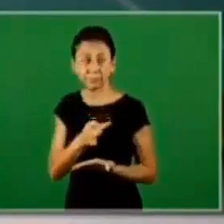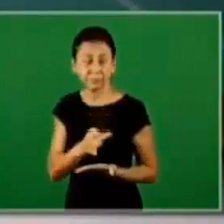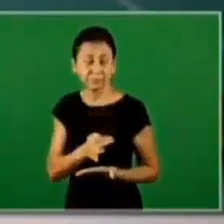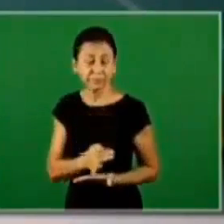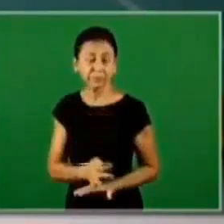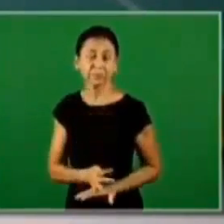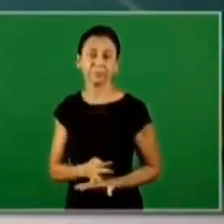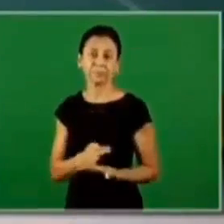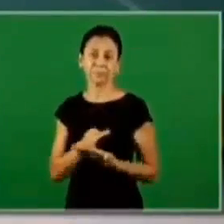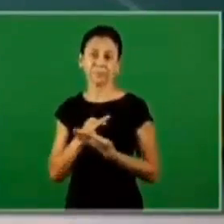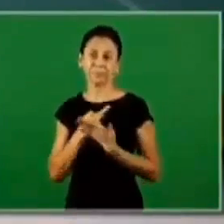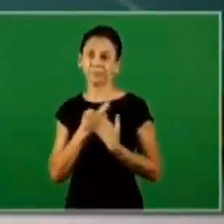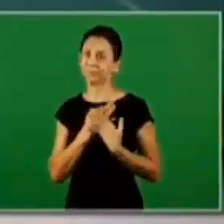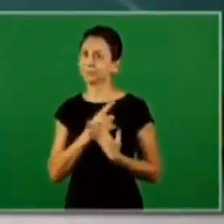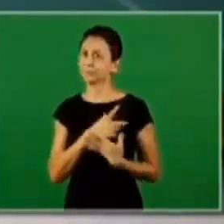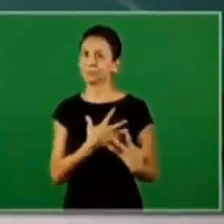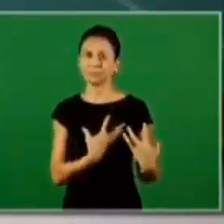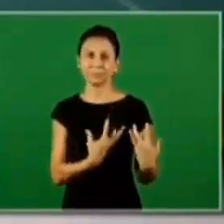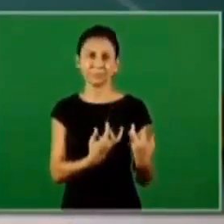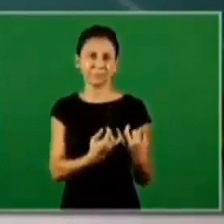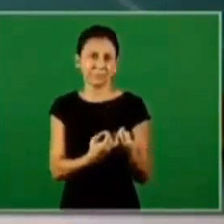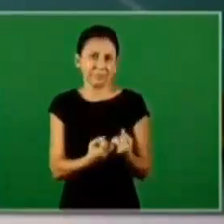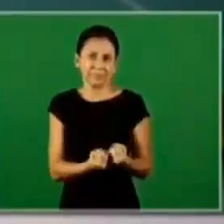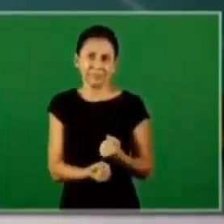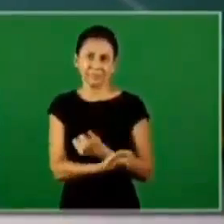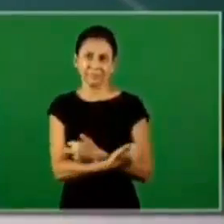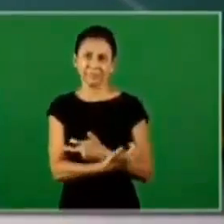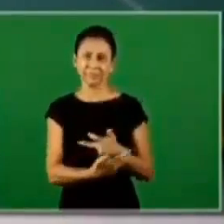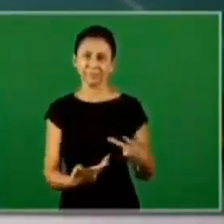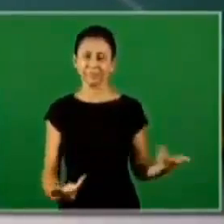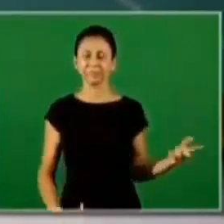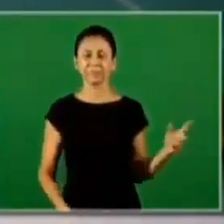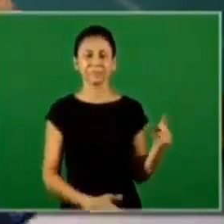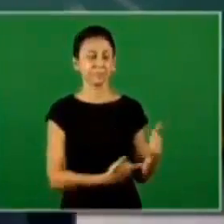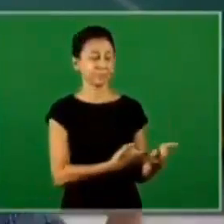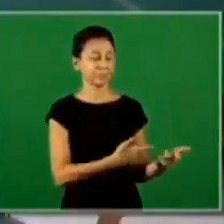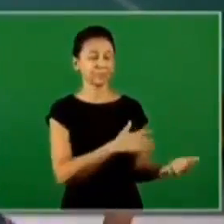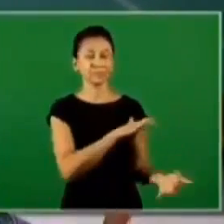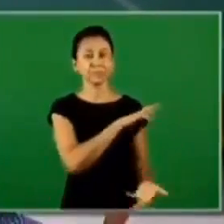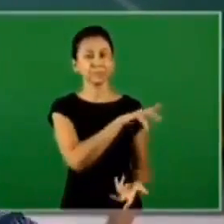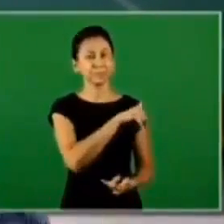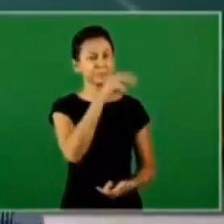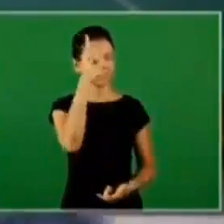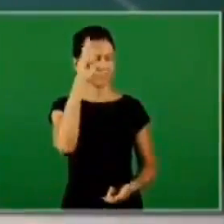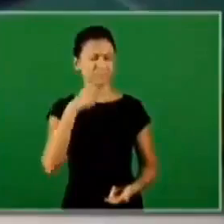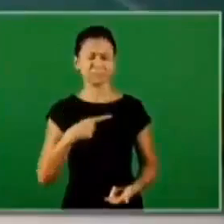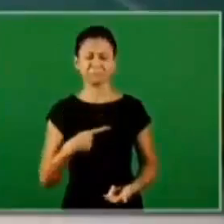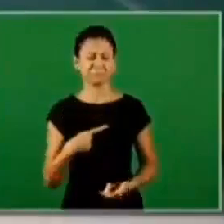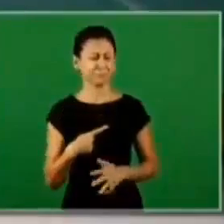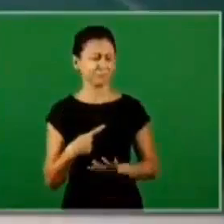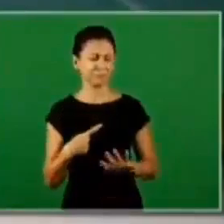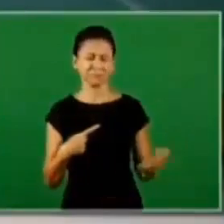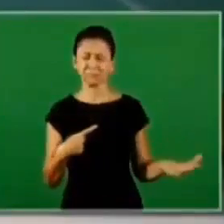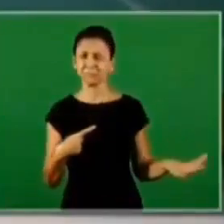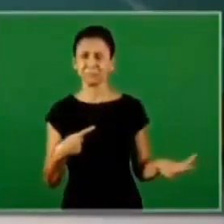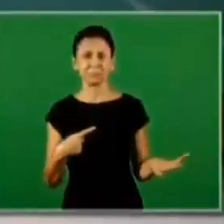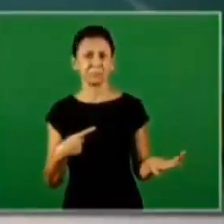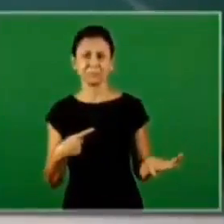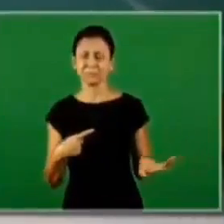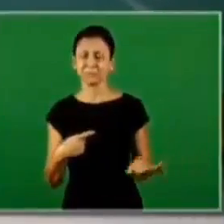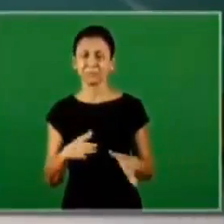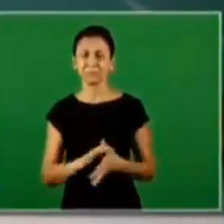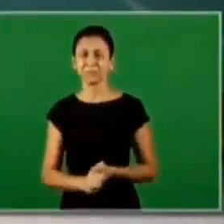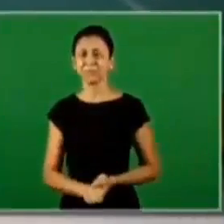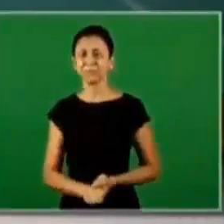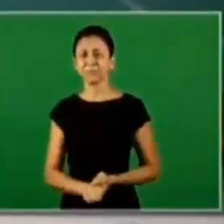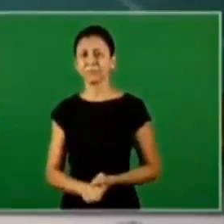The faith is not based of external actions, human actions. So raise your